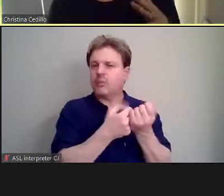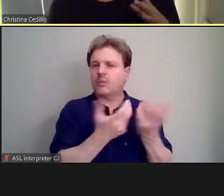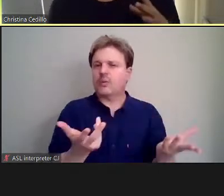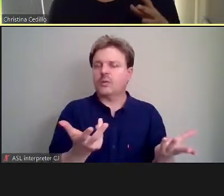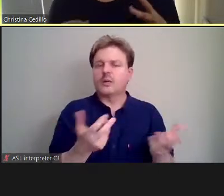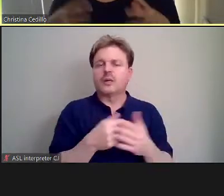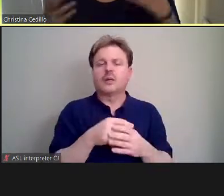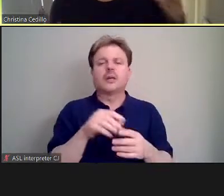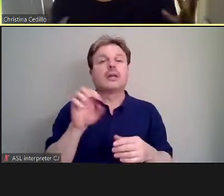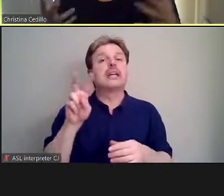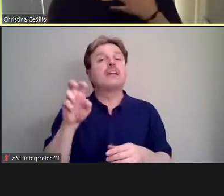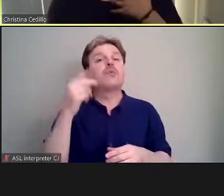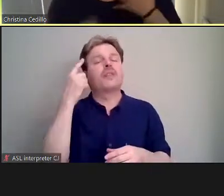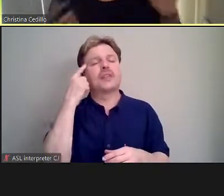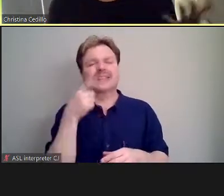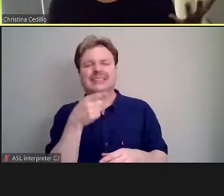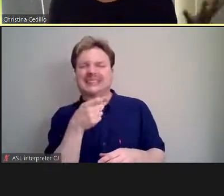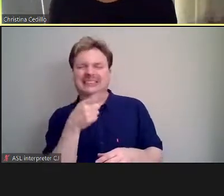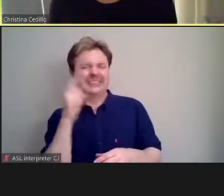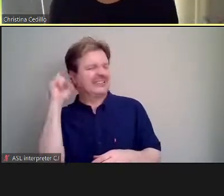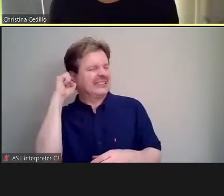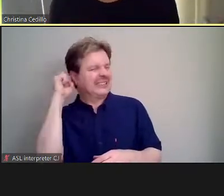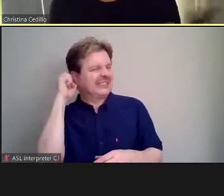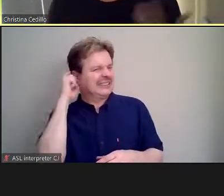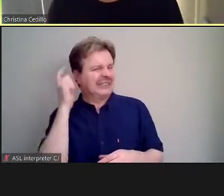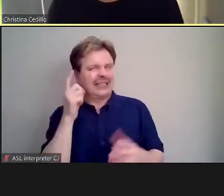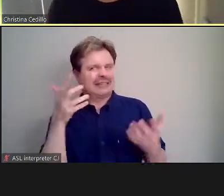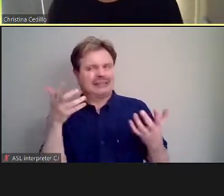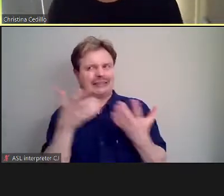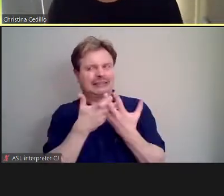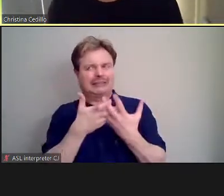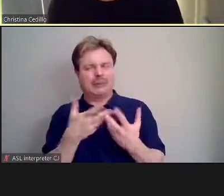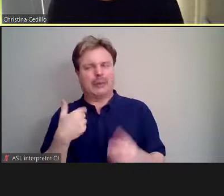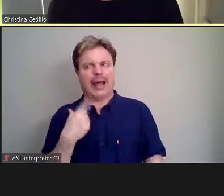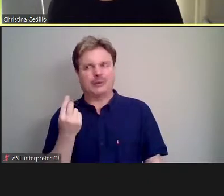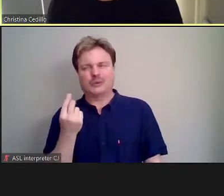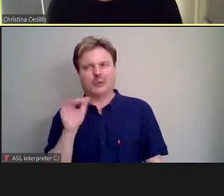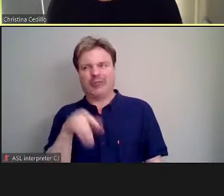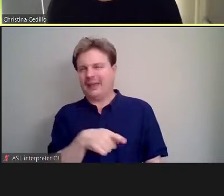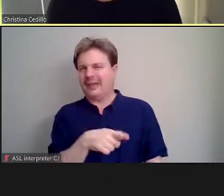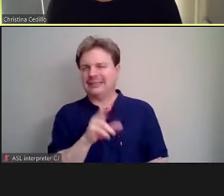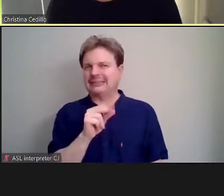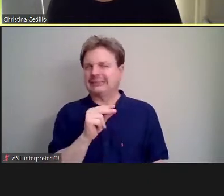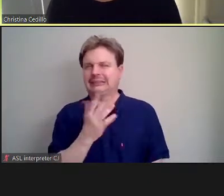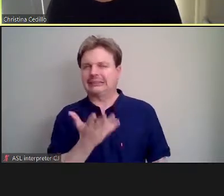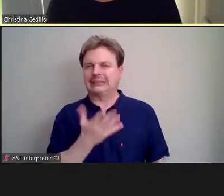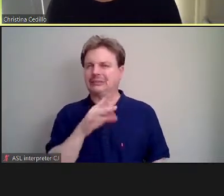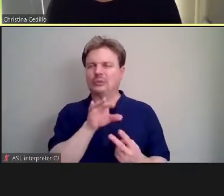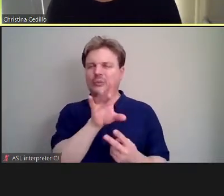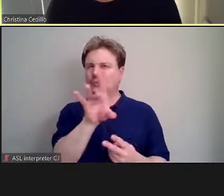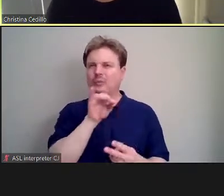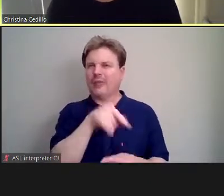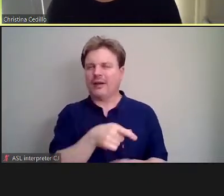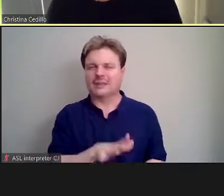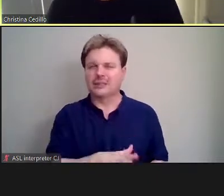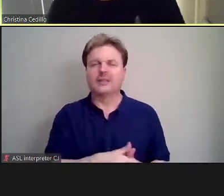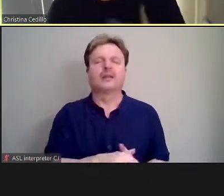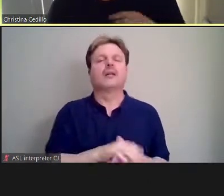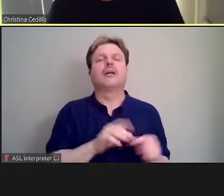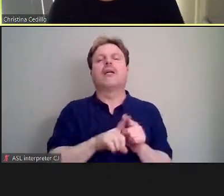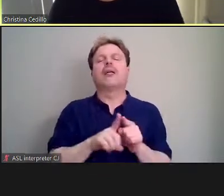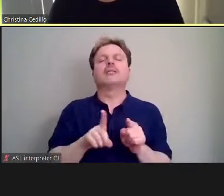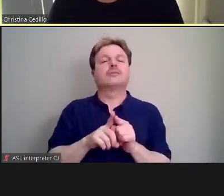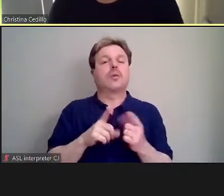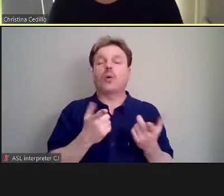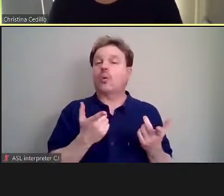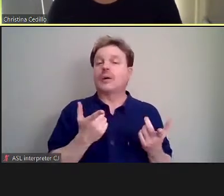that doesn't necessarily align with what we would do, right? And so also generosity means